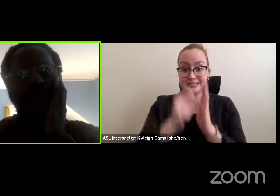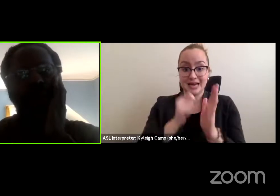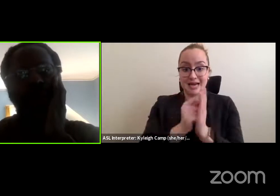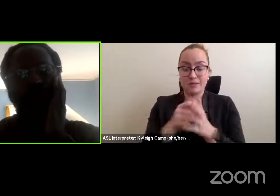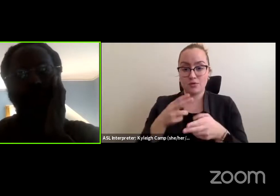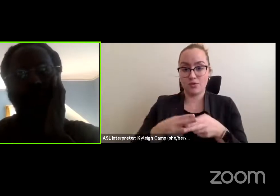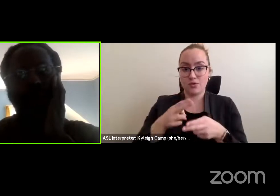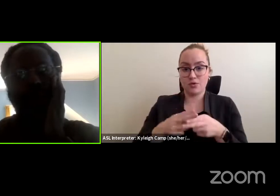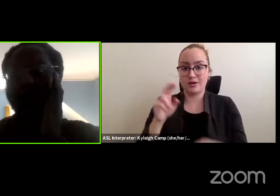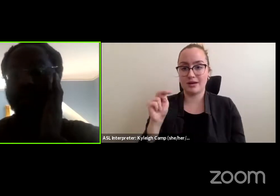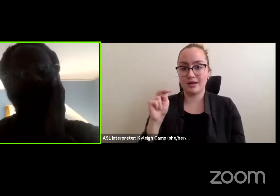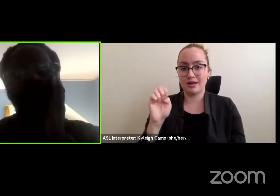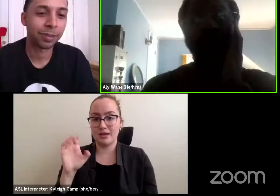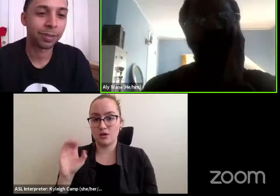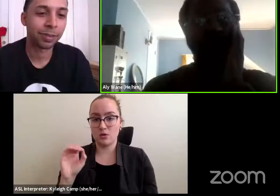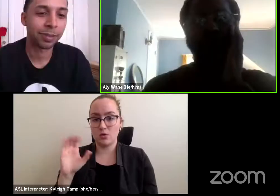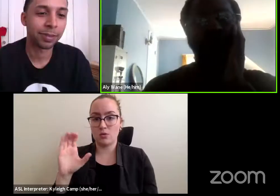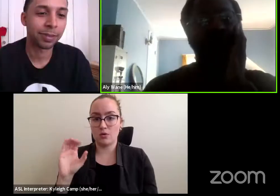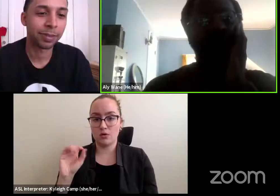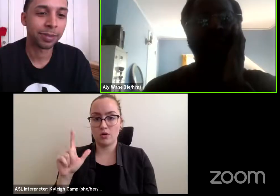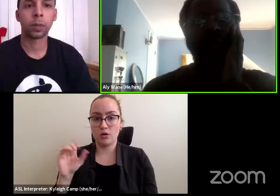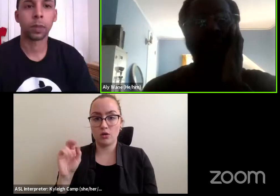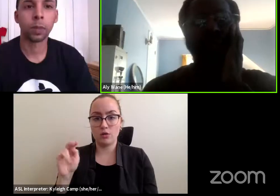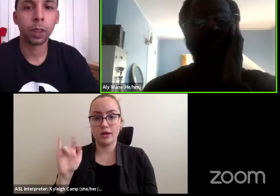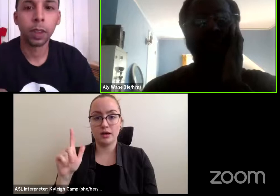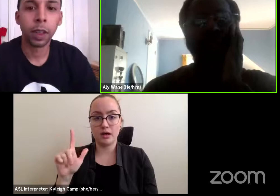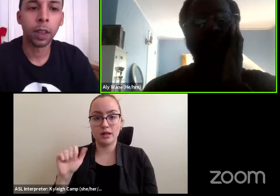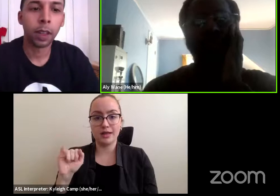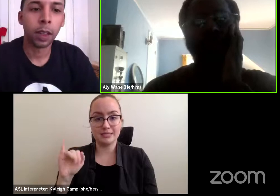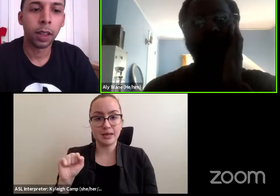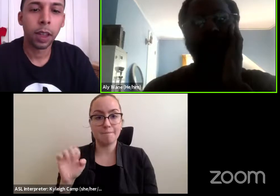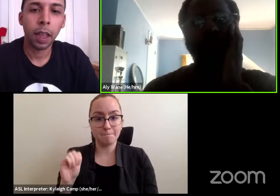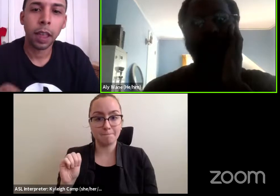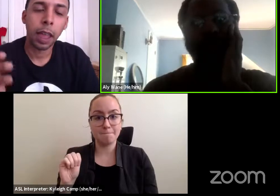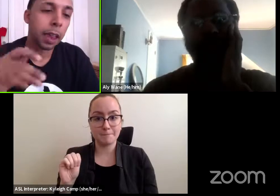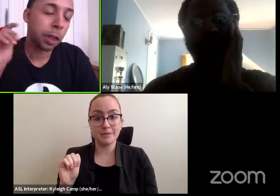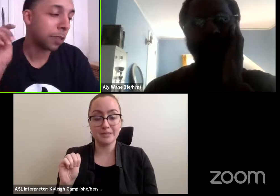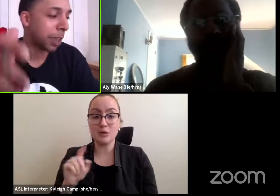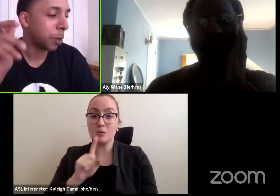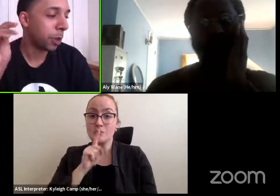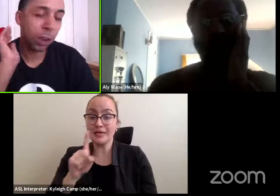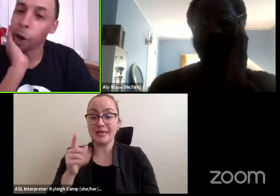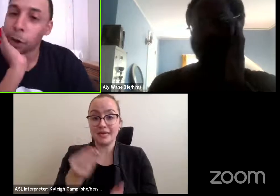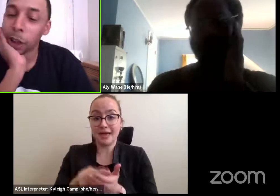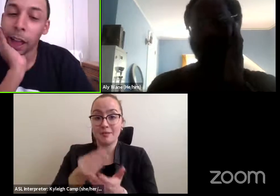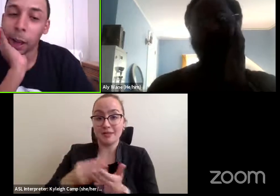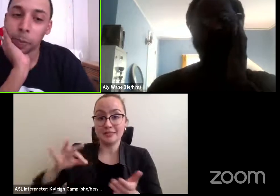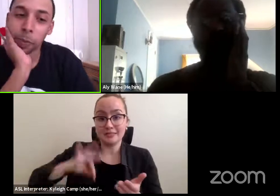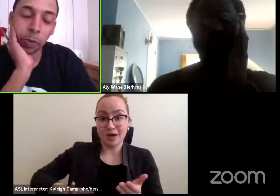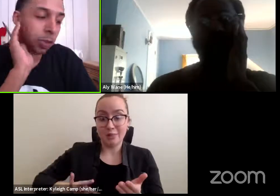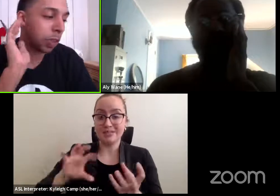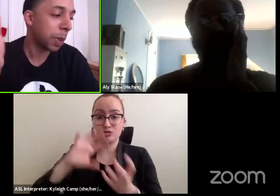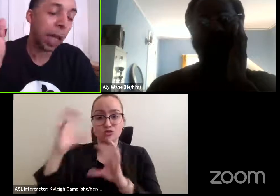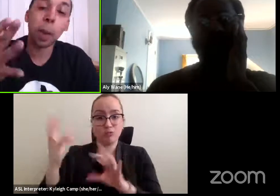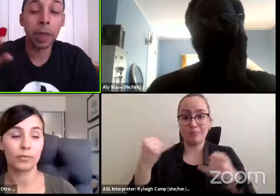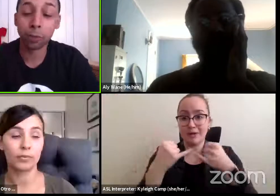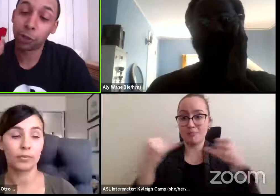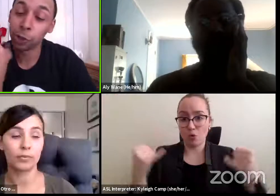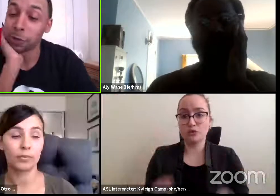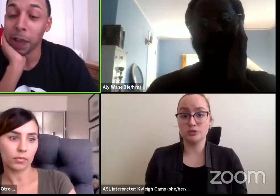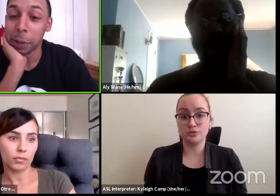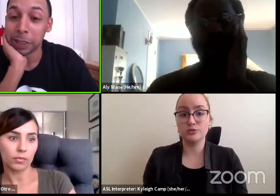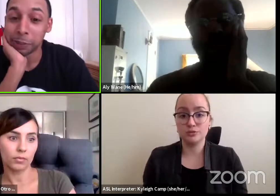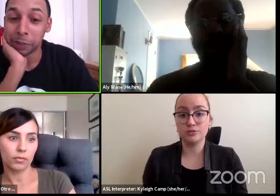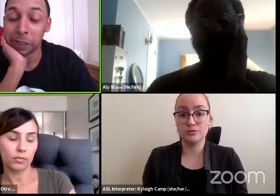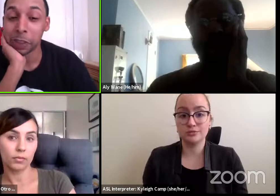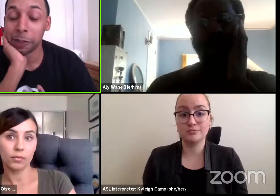where capitalism is disrupting borders left and right. And let's end it with Nicole. Tell me, I mean,